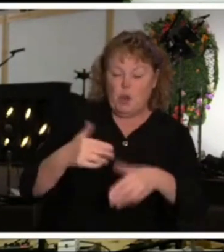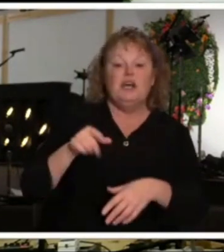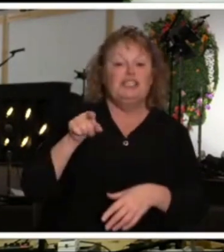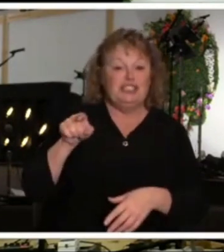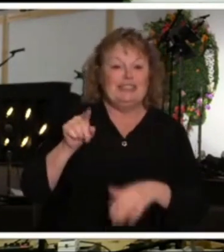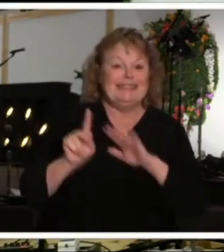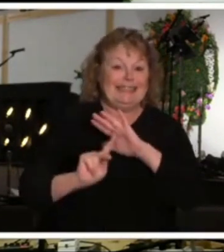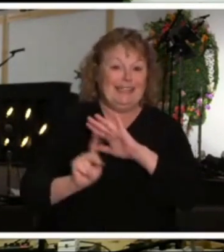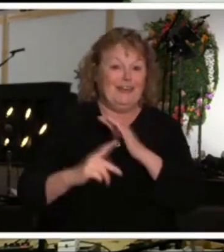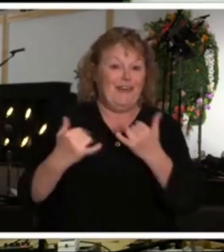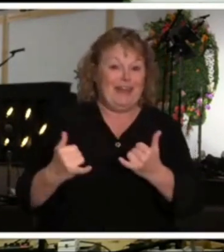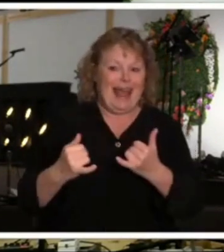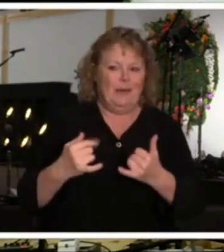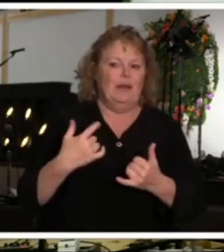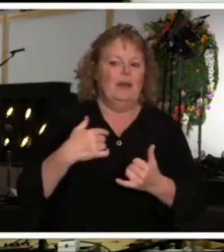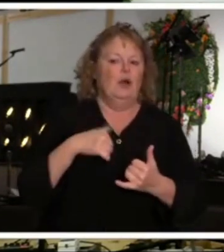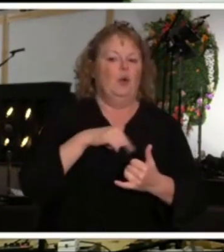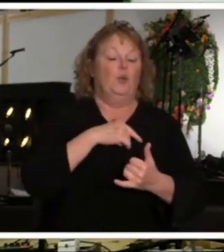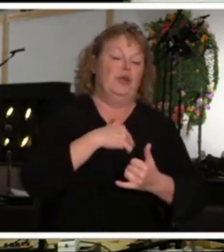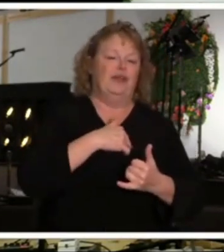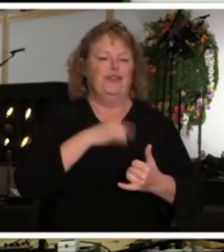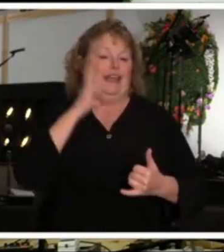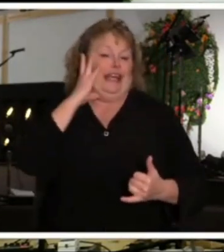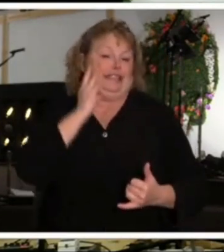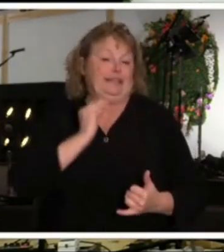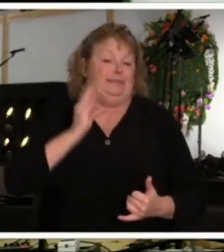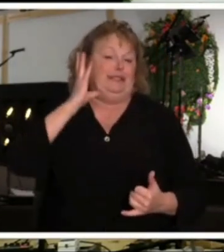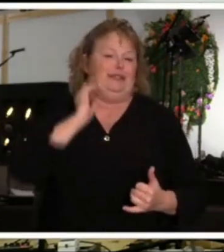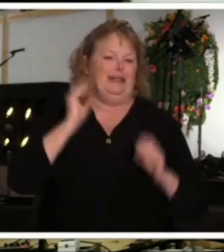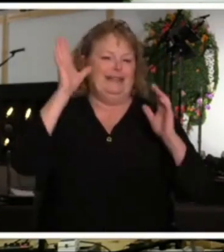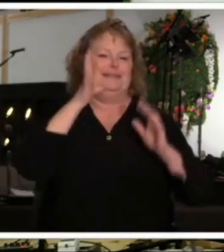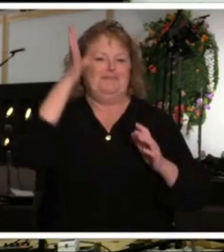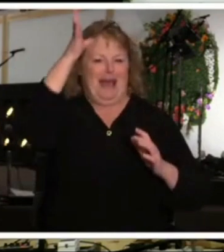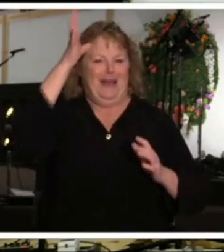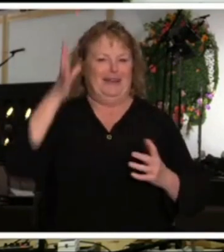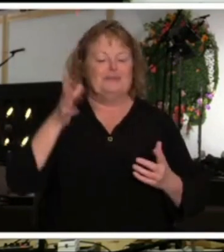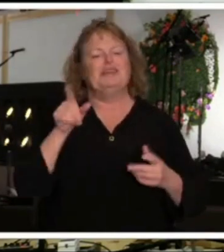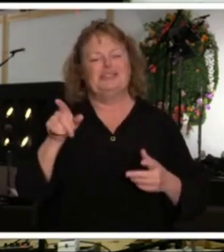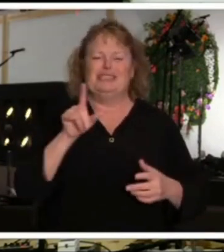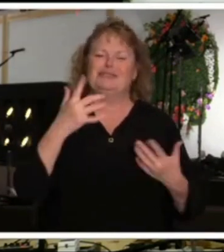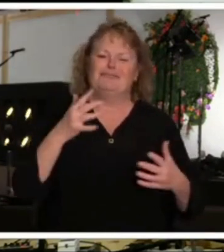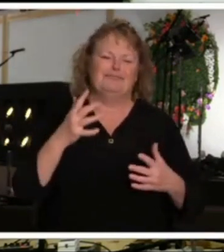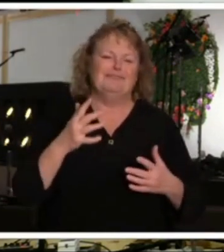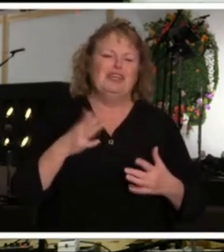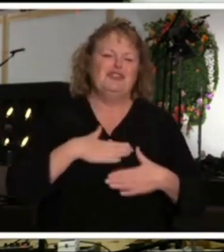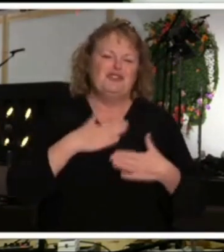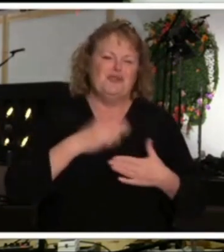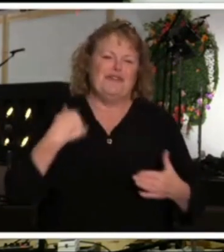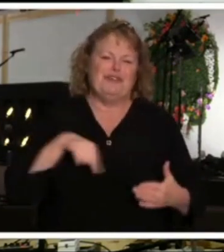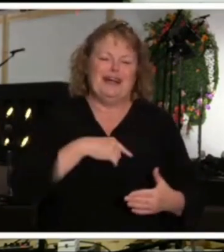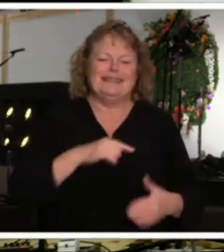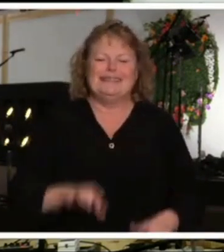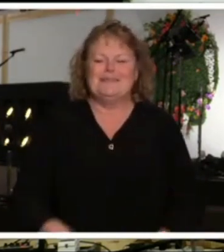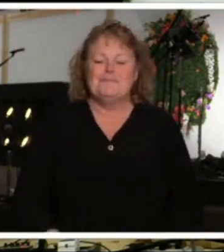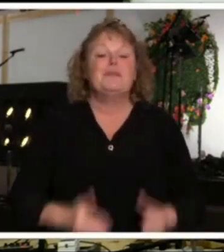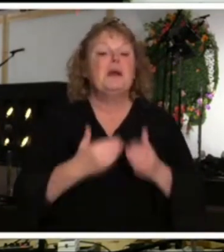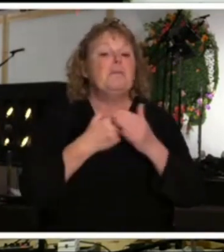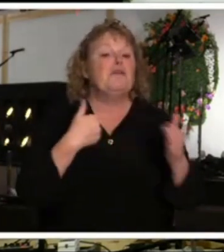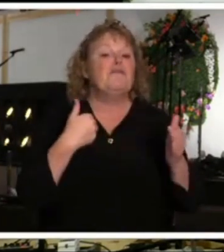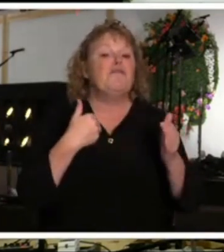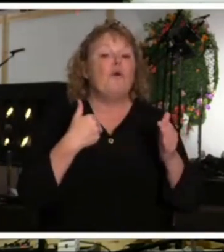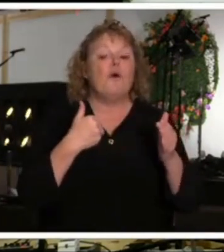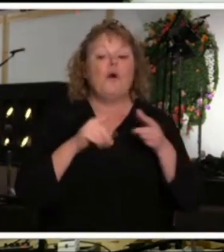are the seasoned parents in kindergarten with our five-year-old. So she is a joy to us. I want to give you kind of an overview before we get to the mess of kind